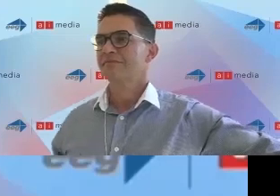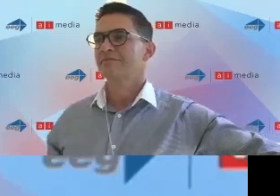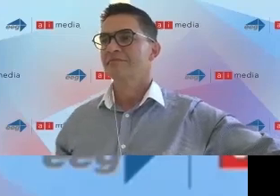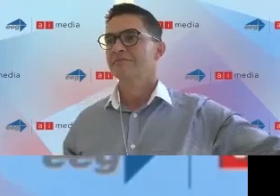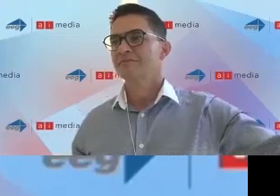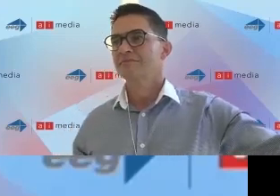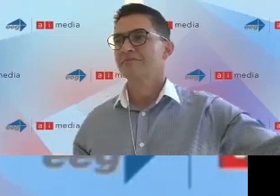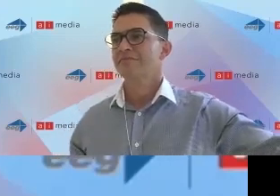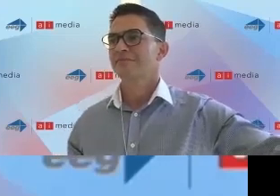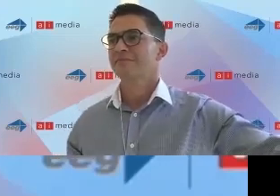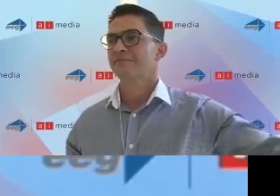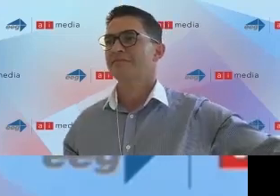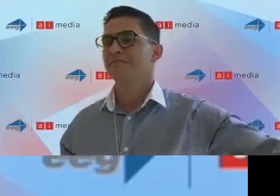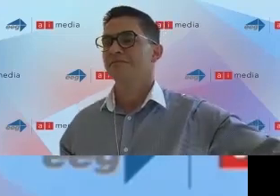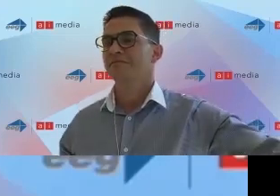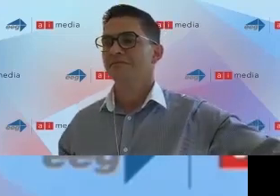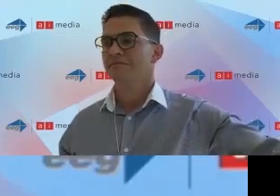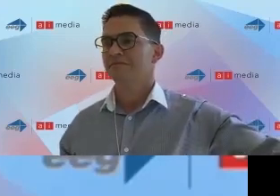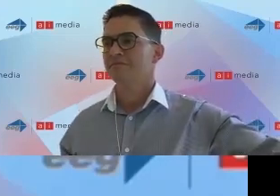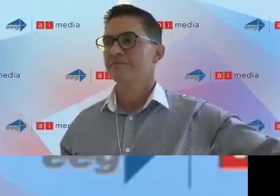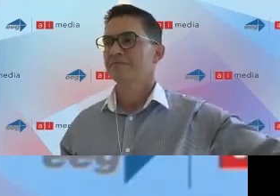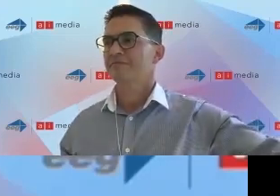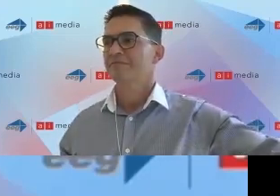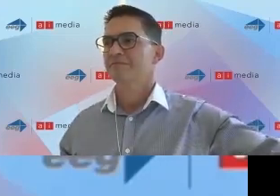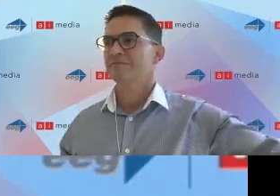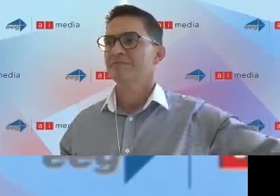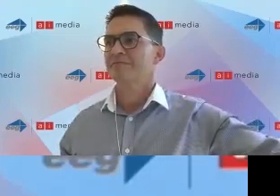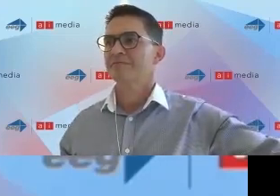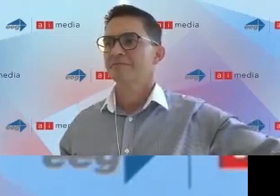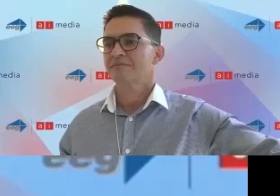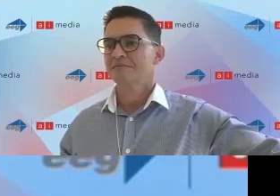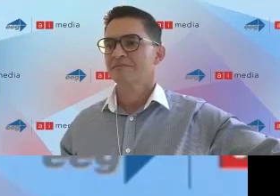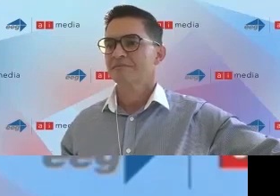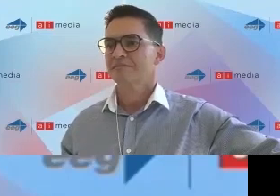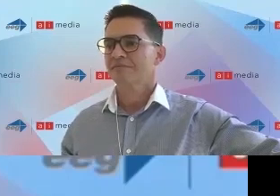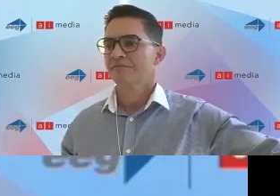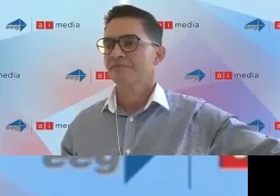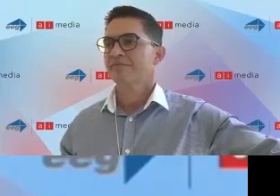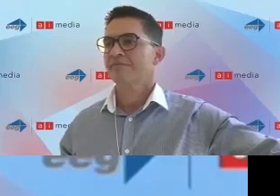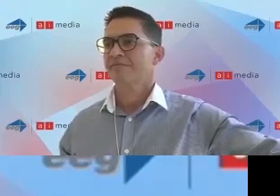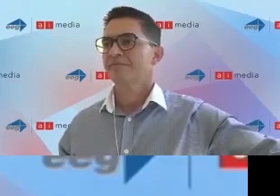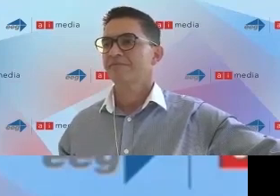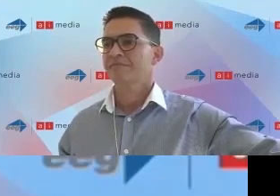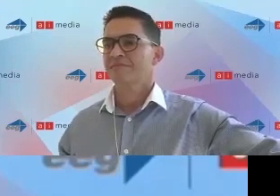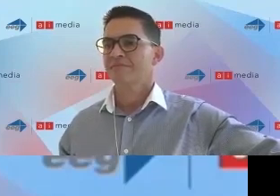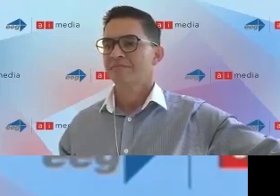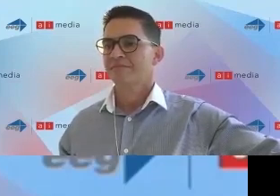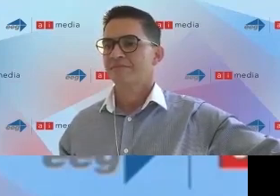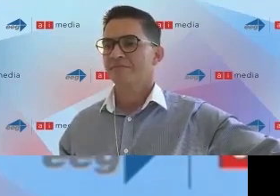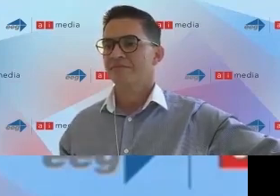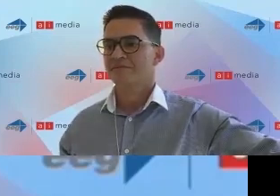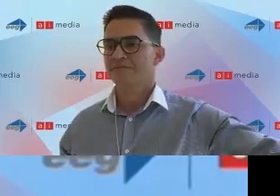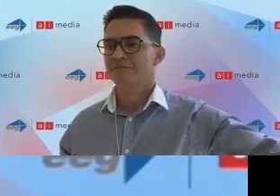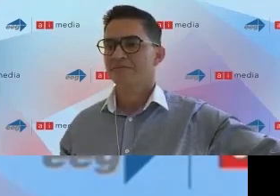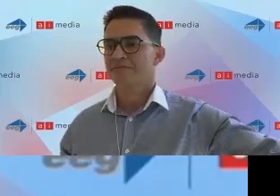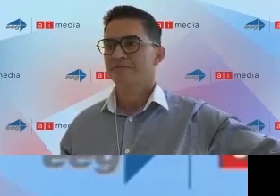Tony and Olivia, our VP of Marketing, it is our job to bring this culture to fruition through strategic storytelling. This meant